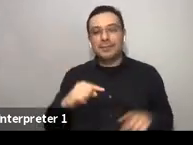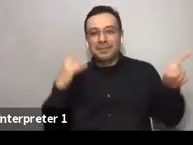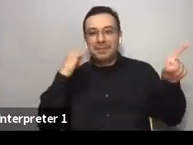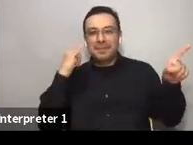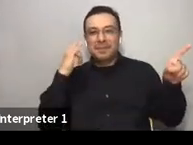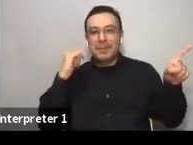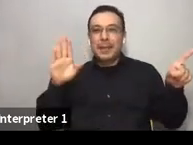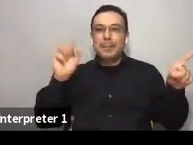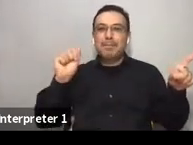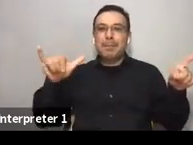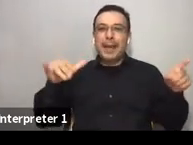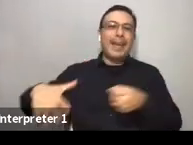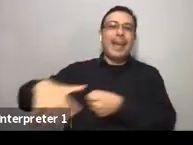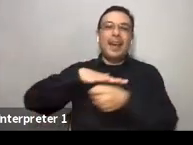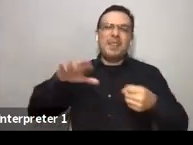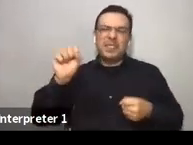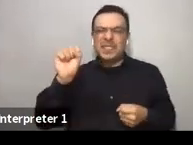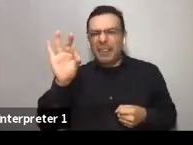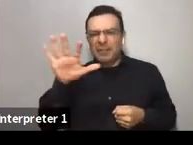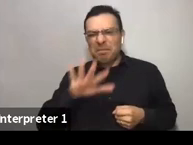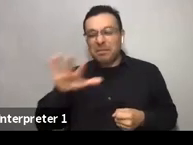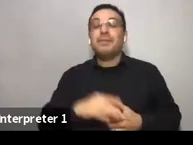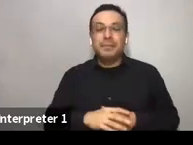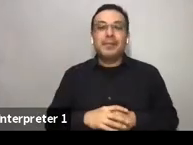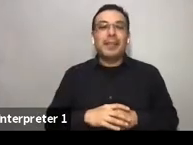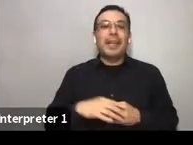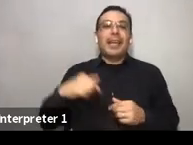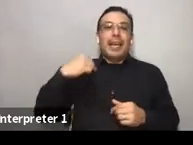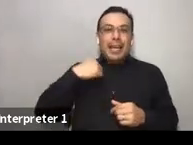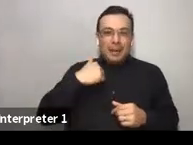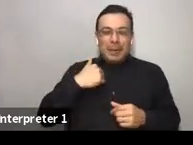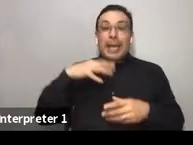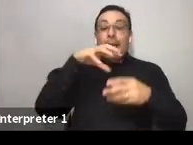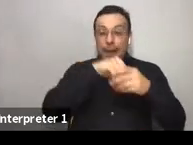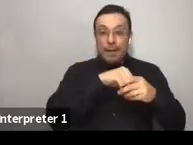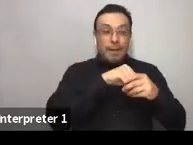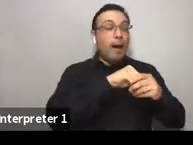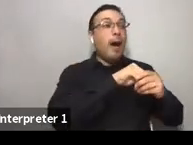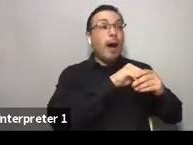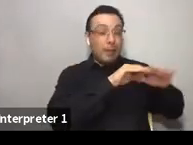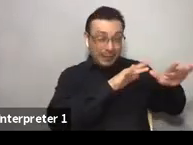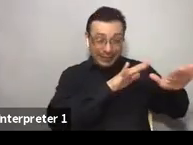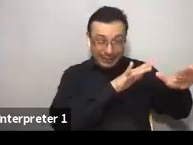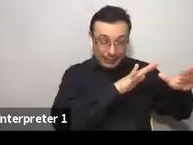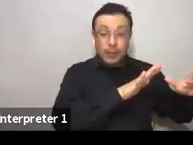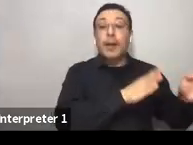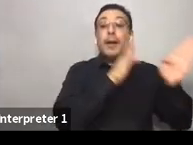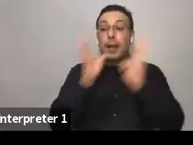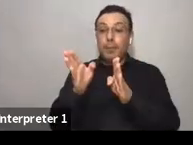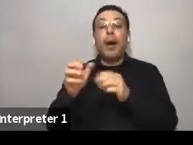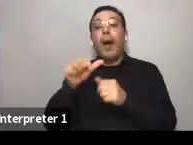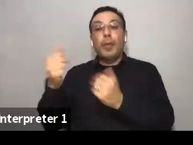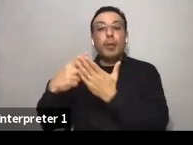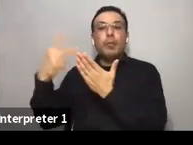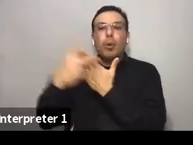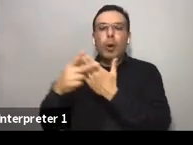now. I worked at Niskative for a number of years, and before that worked at a local program